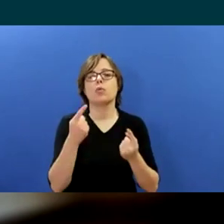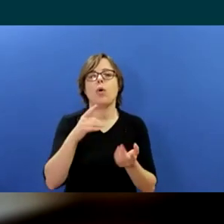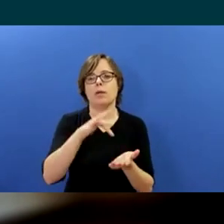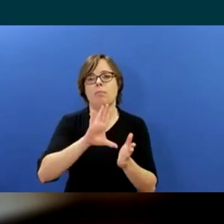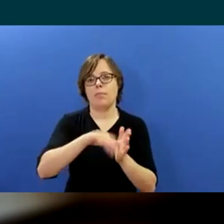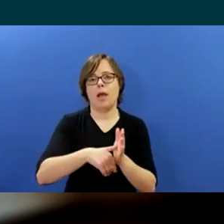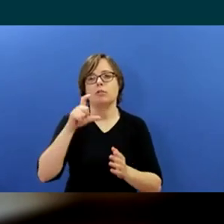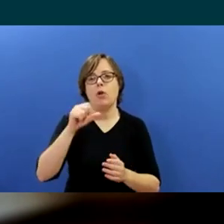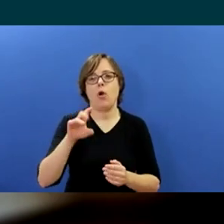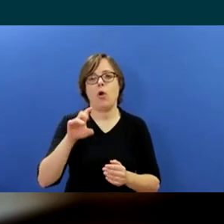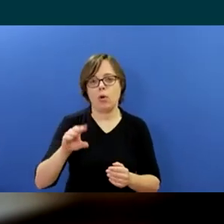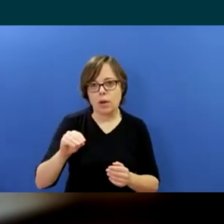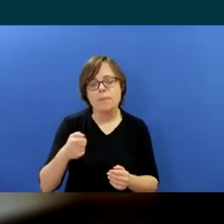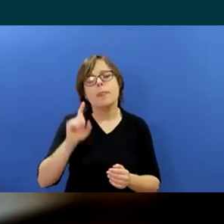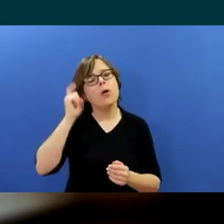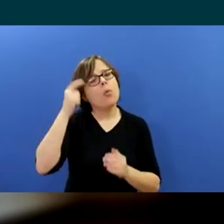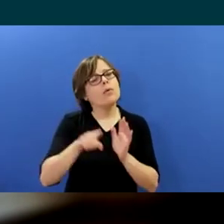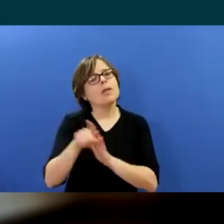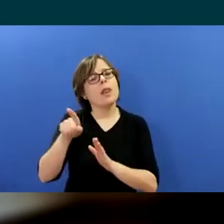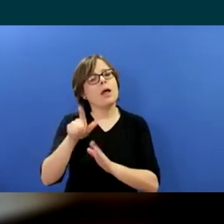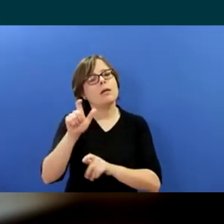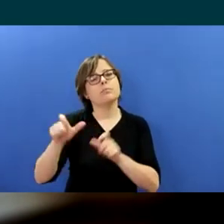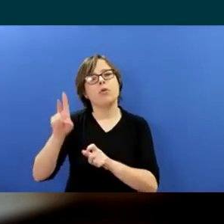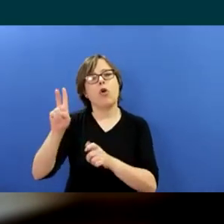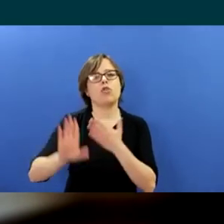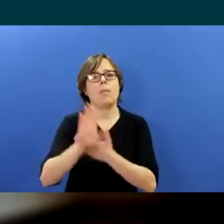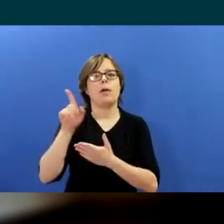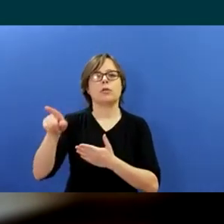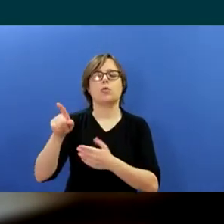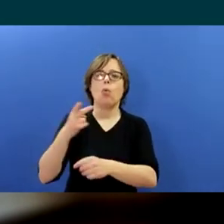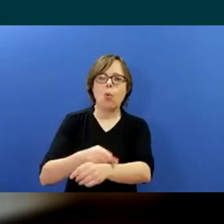public administrations as